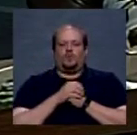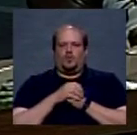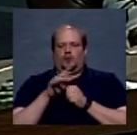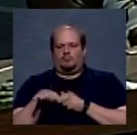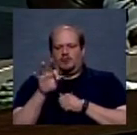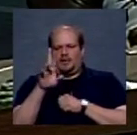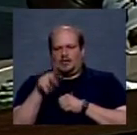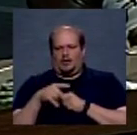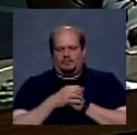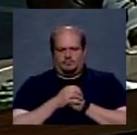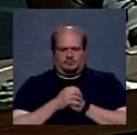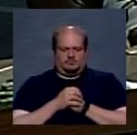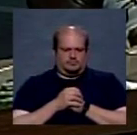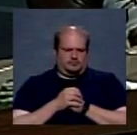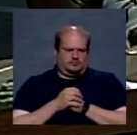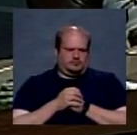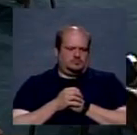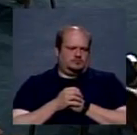picking them up.